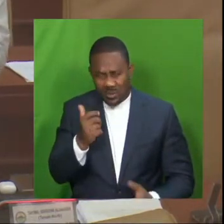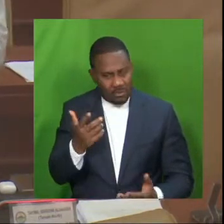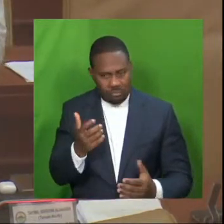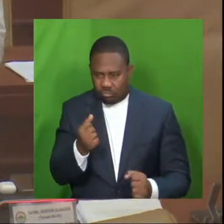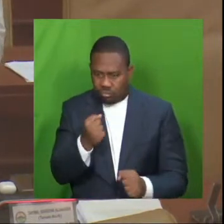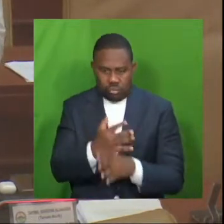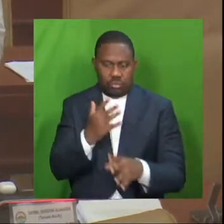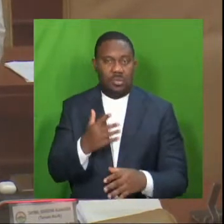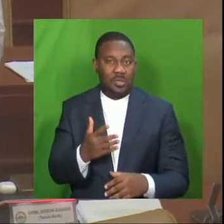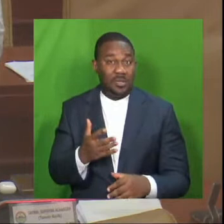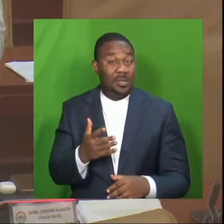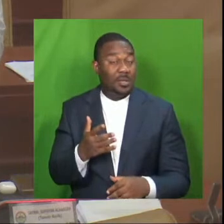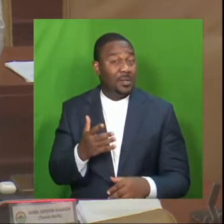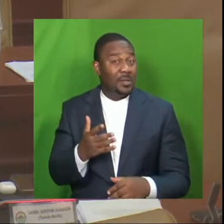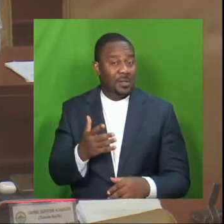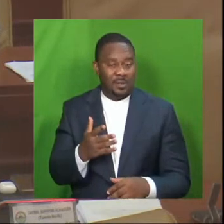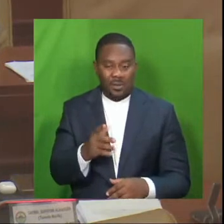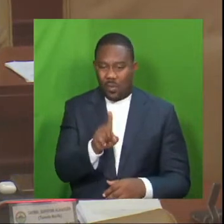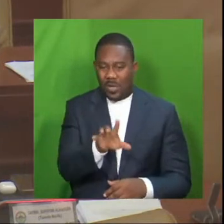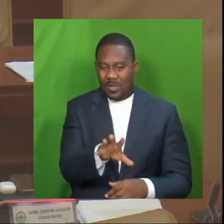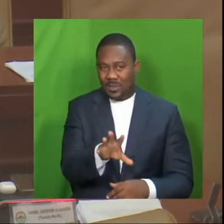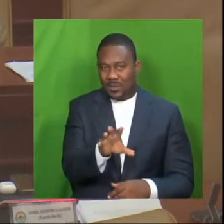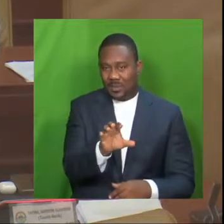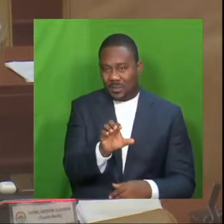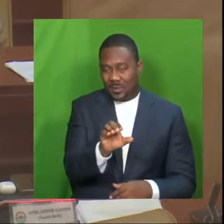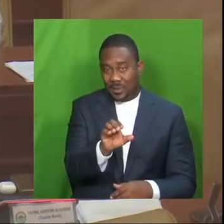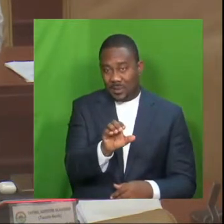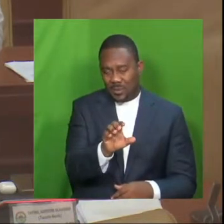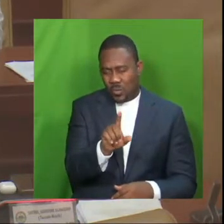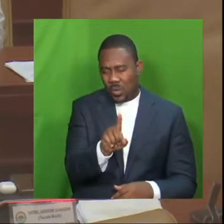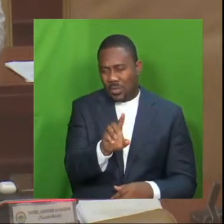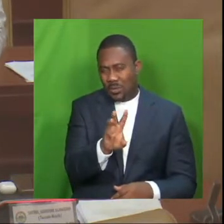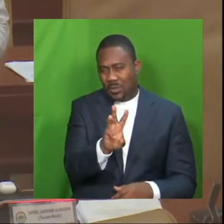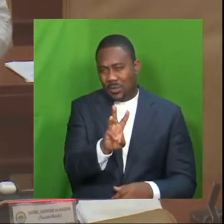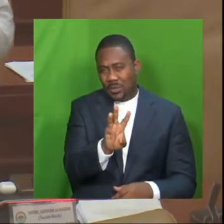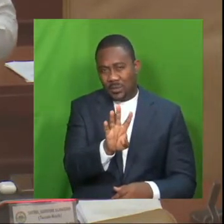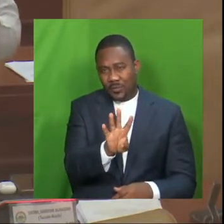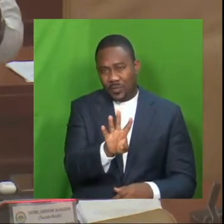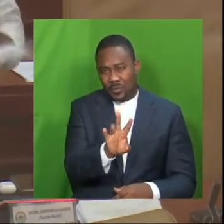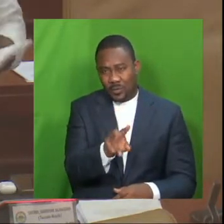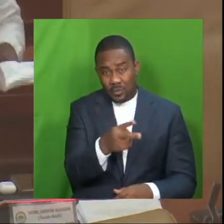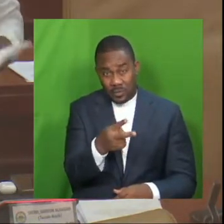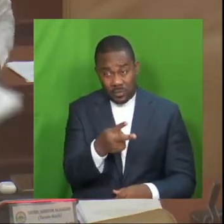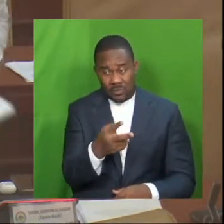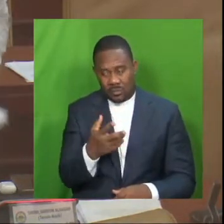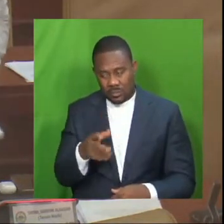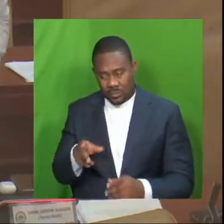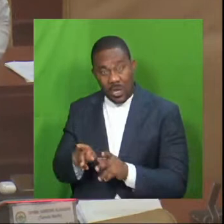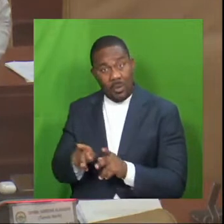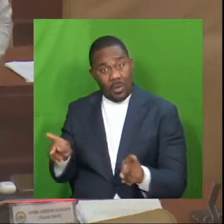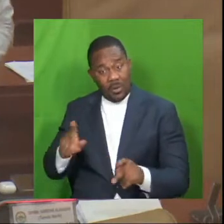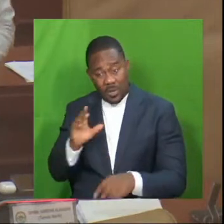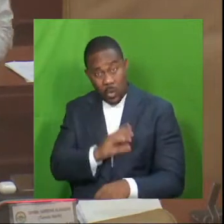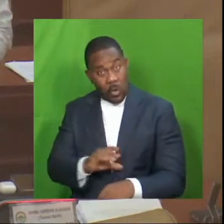per Standing Order 1642 that the Privileges Committee